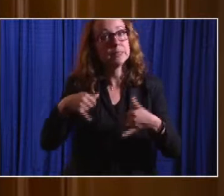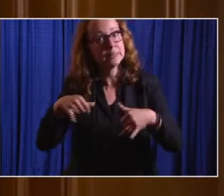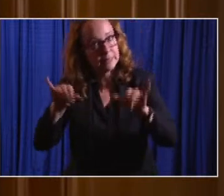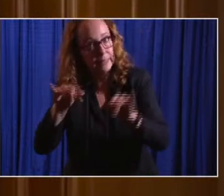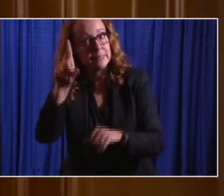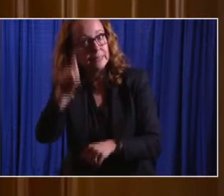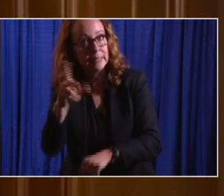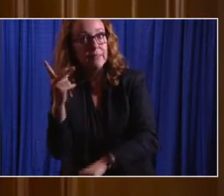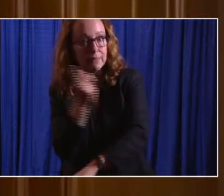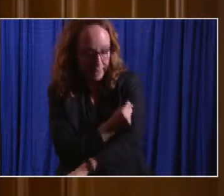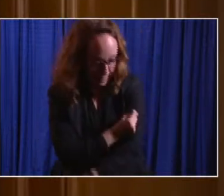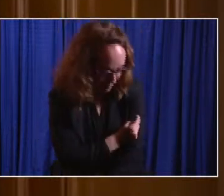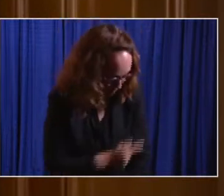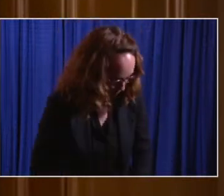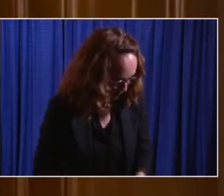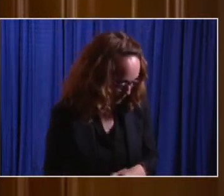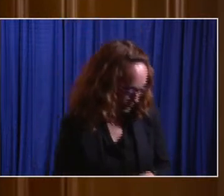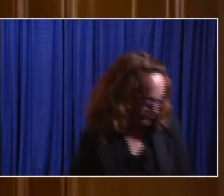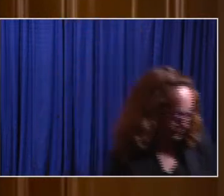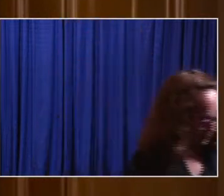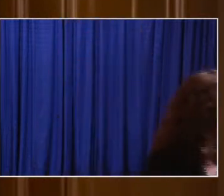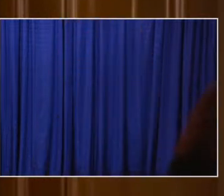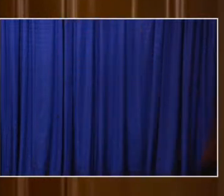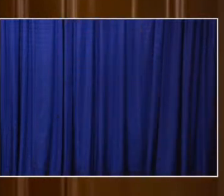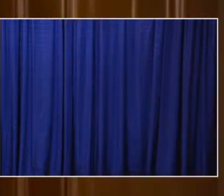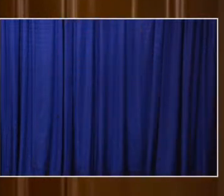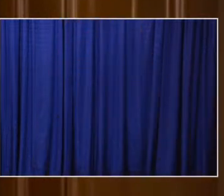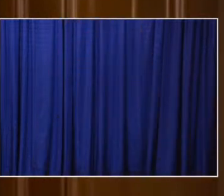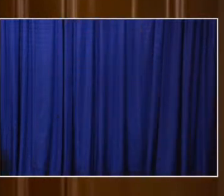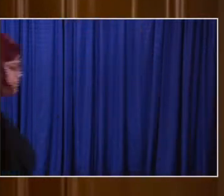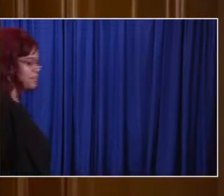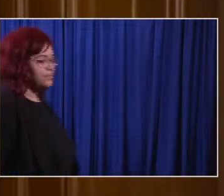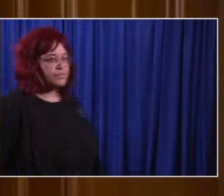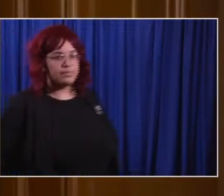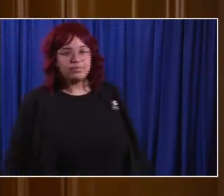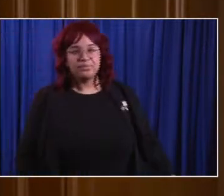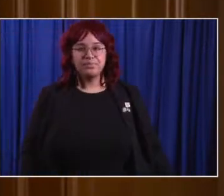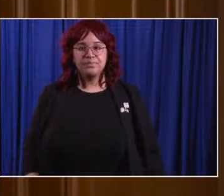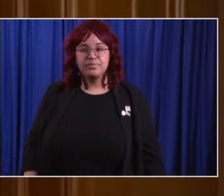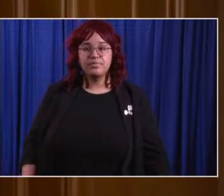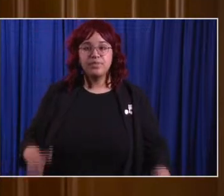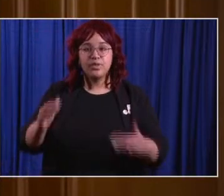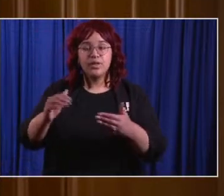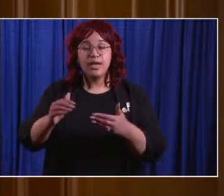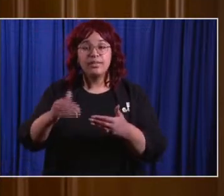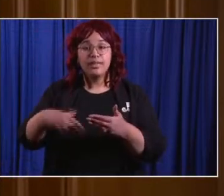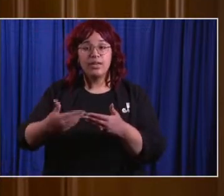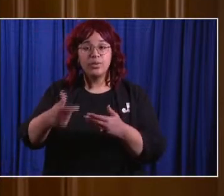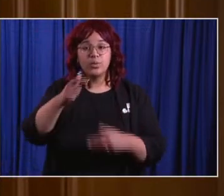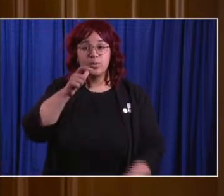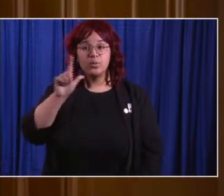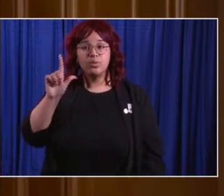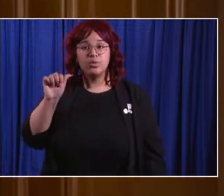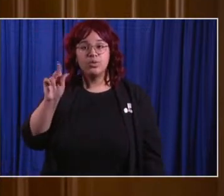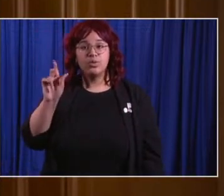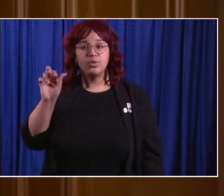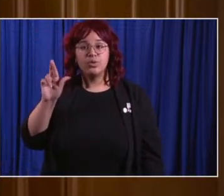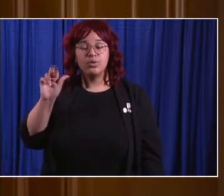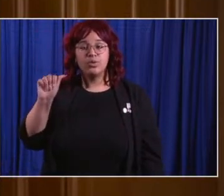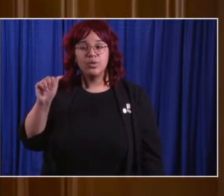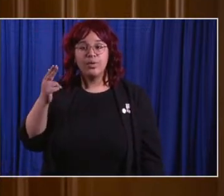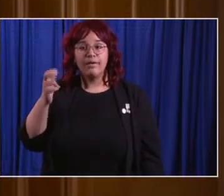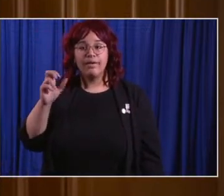Next question is from Laura Hancock at Cleveland.com. Governor, what do you think about lawmakers